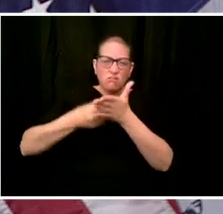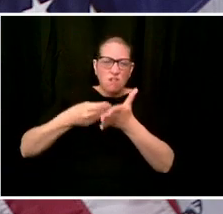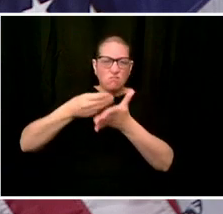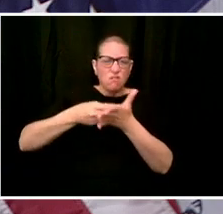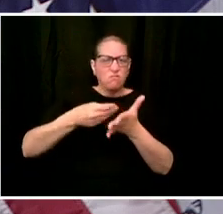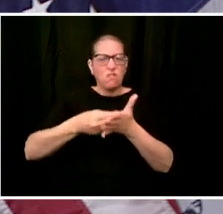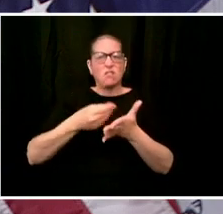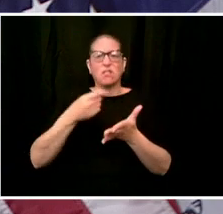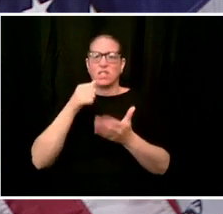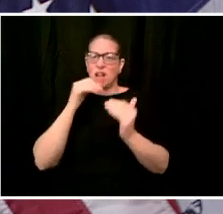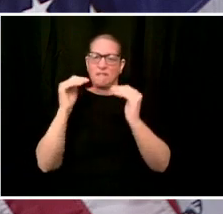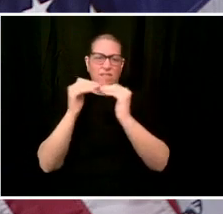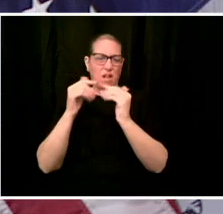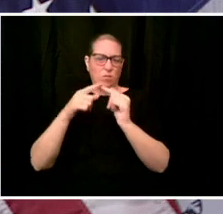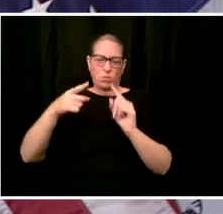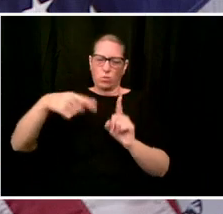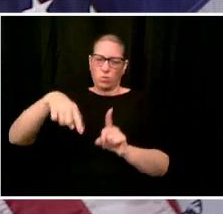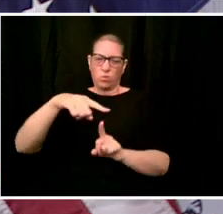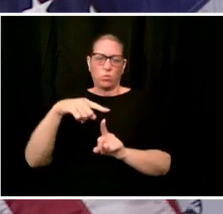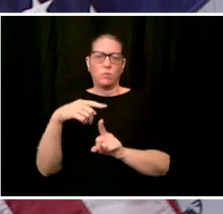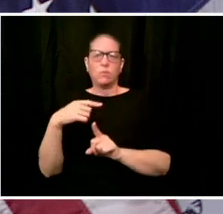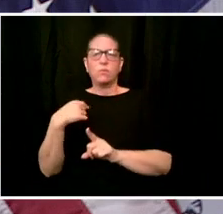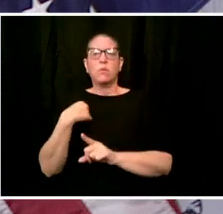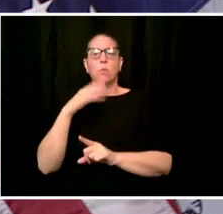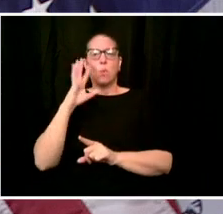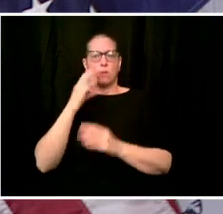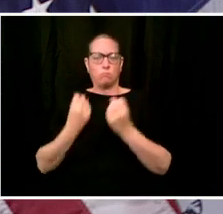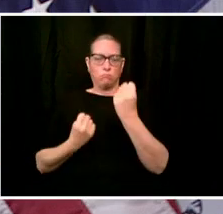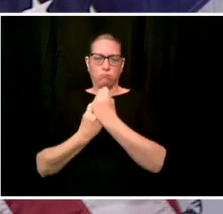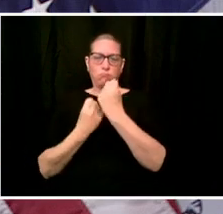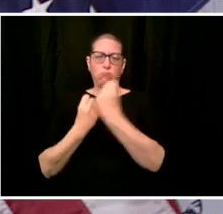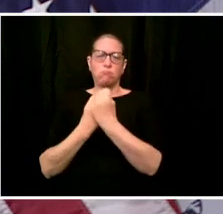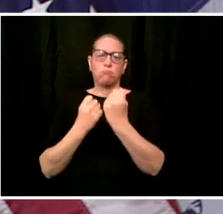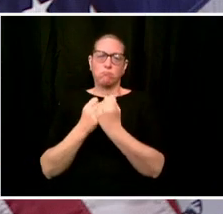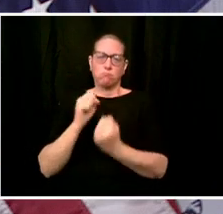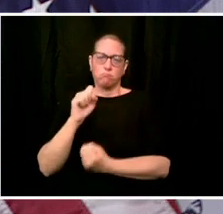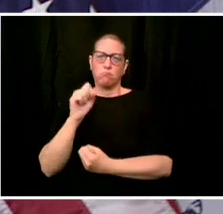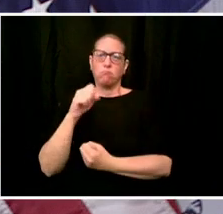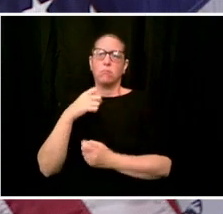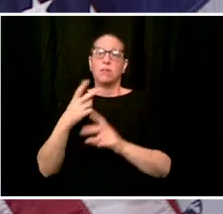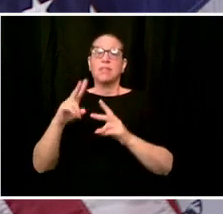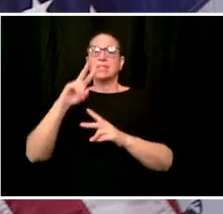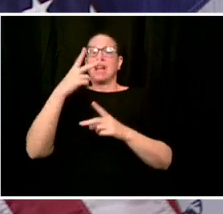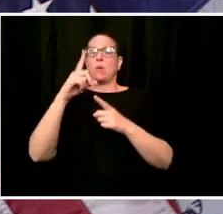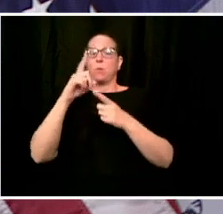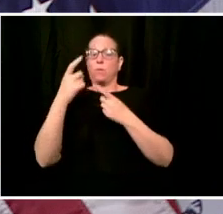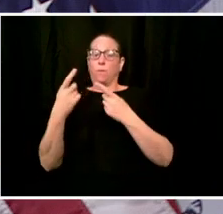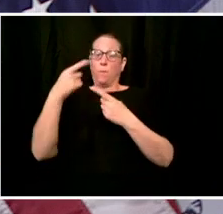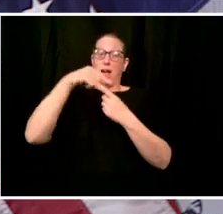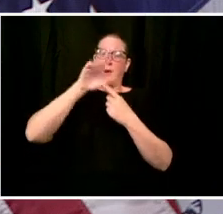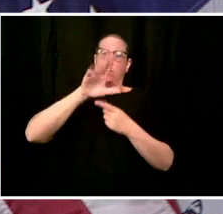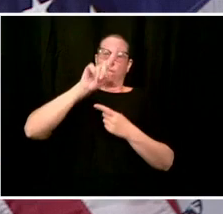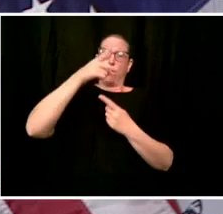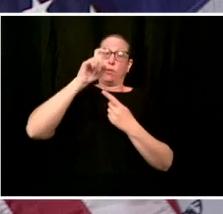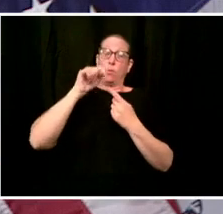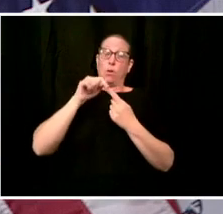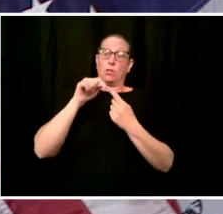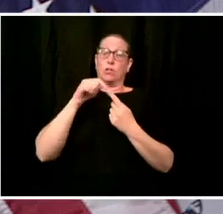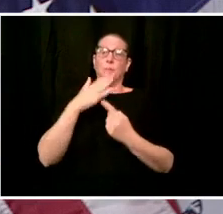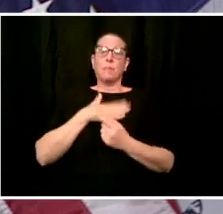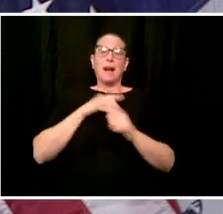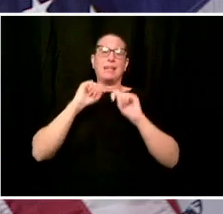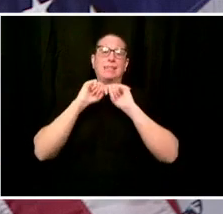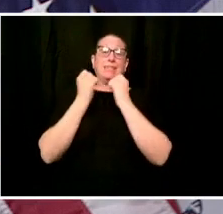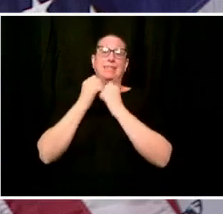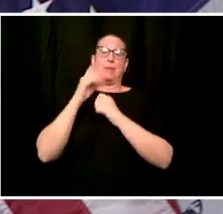again, we'll have our team get back to you later on today. As I said, I think yesterday, there was an initial set